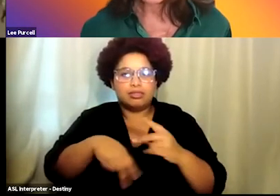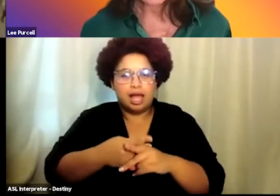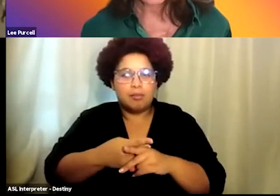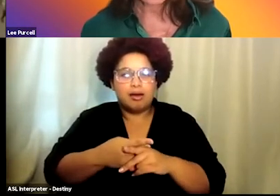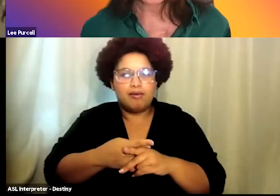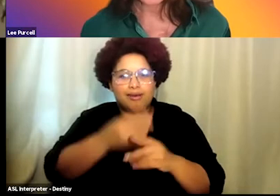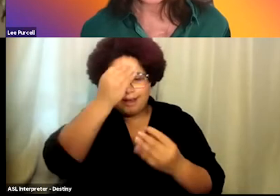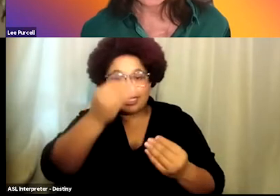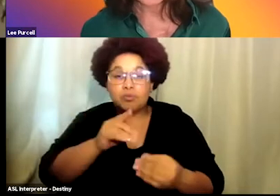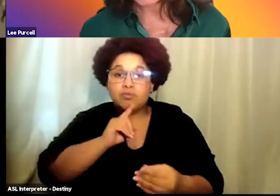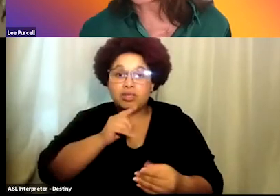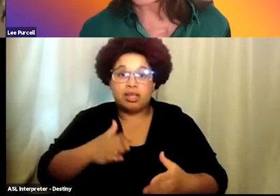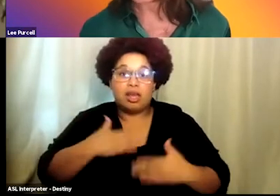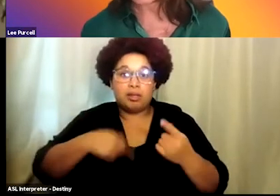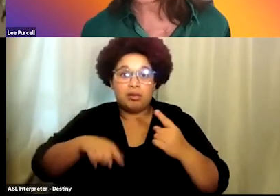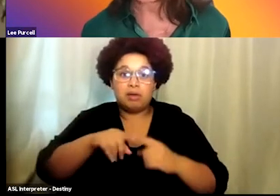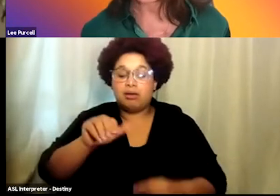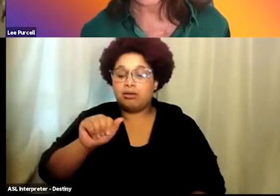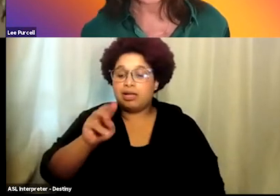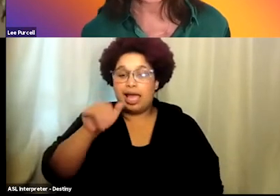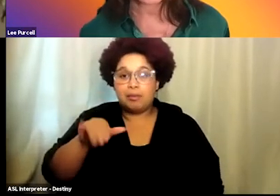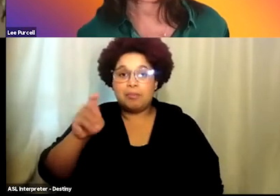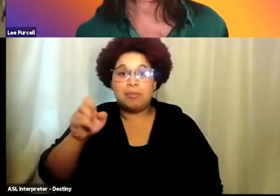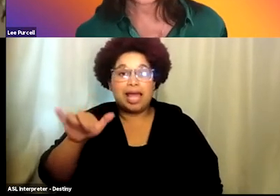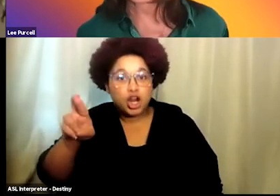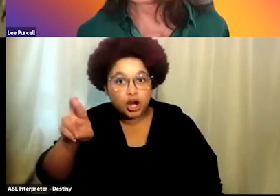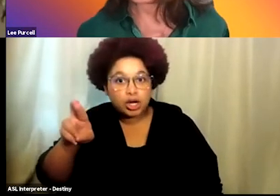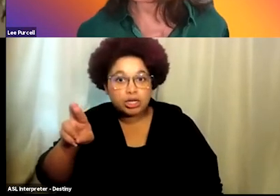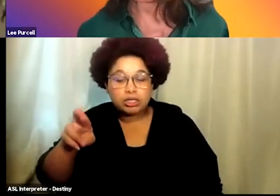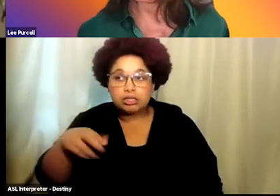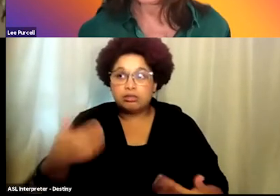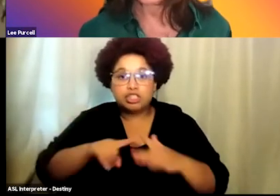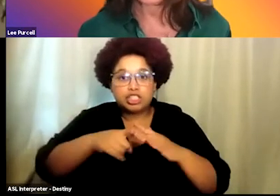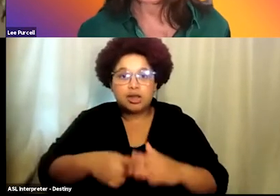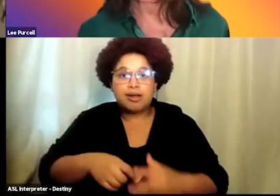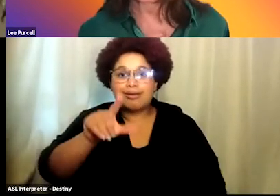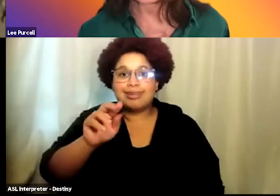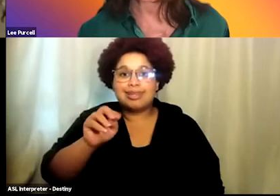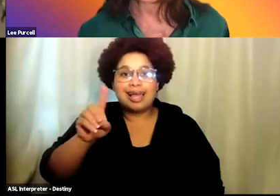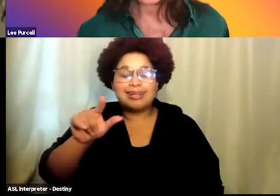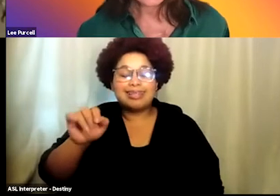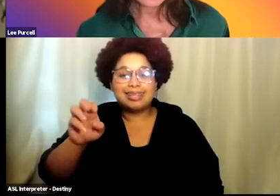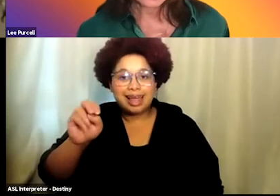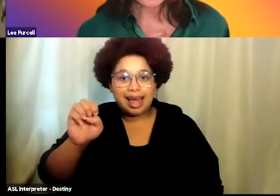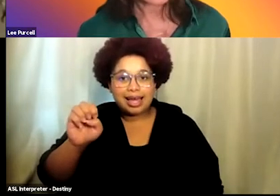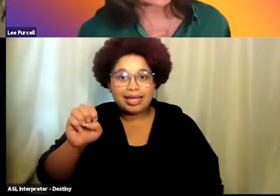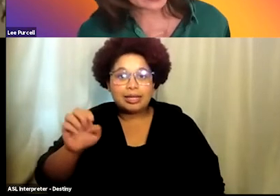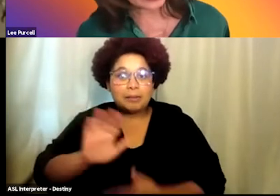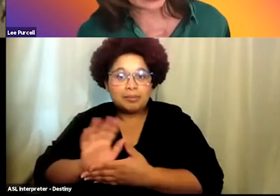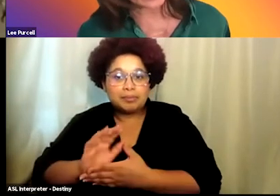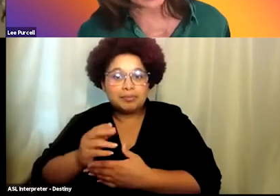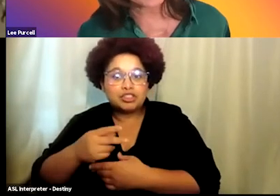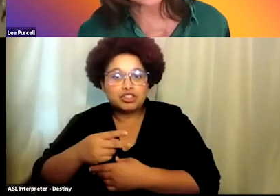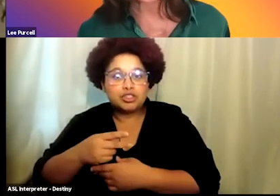Bayer, the woman I spoke about, who started Landline Pictures. She used to be with CBS. And I'm